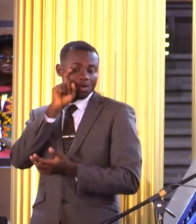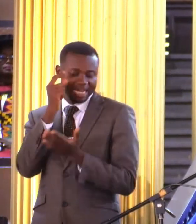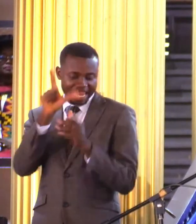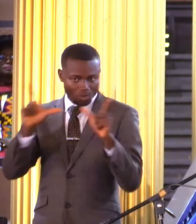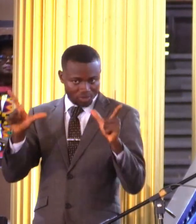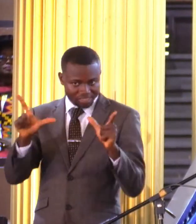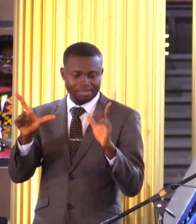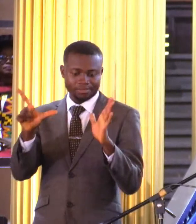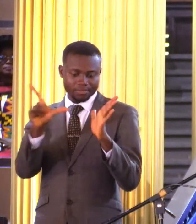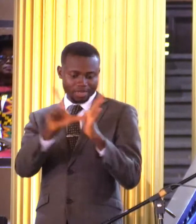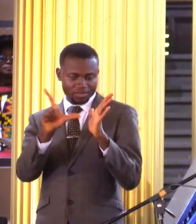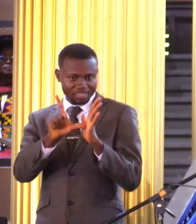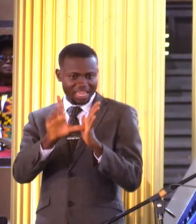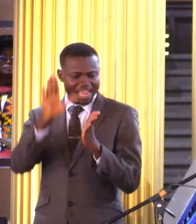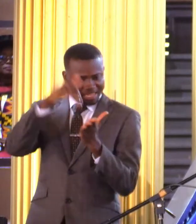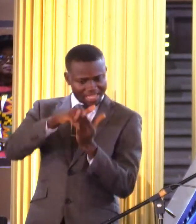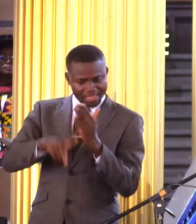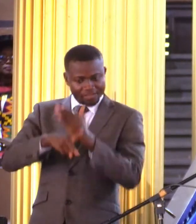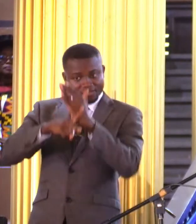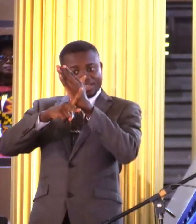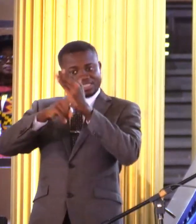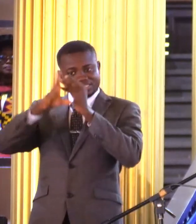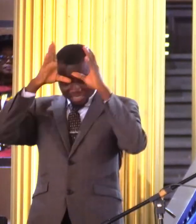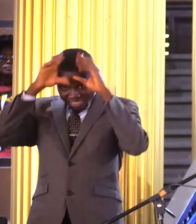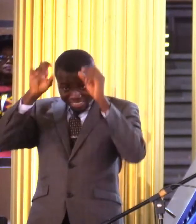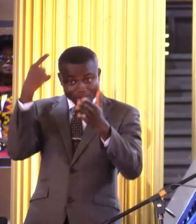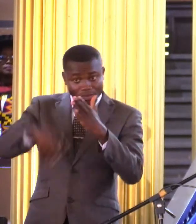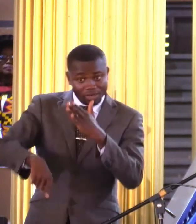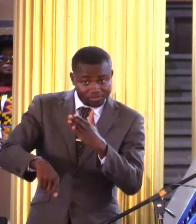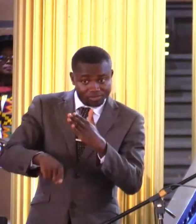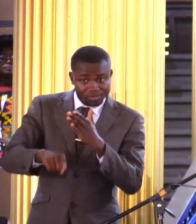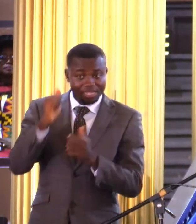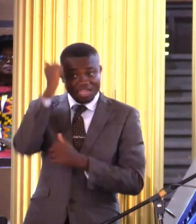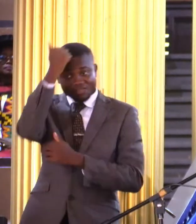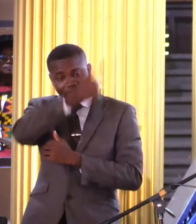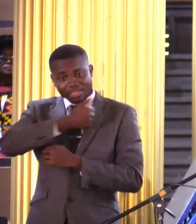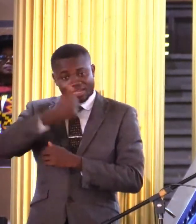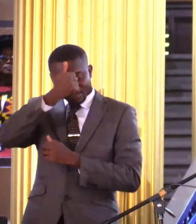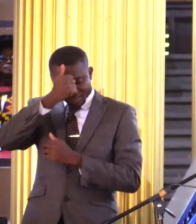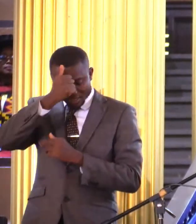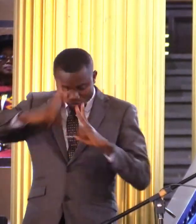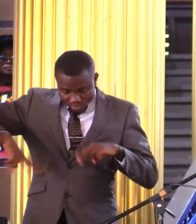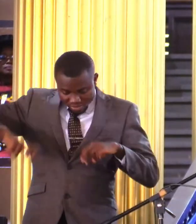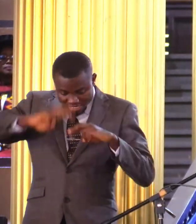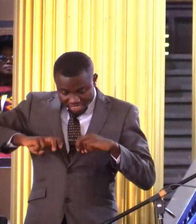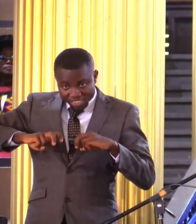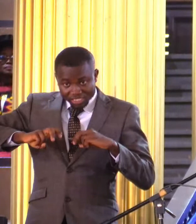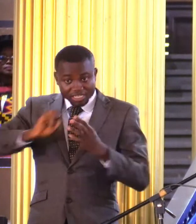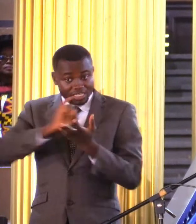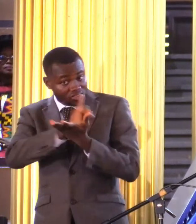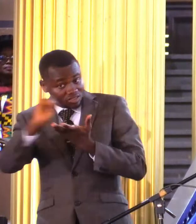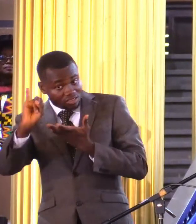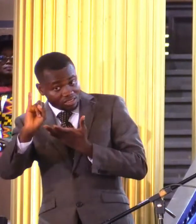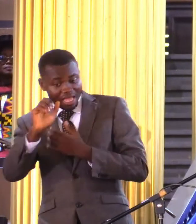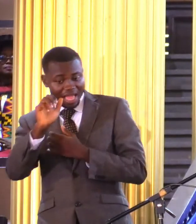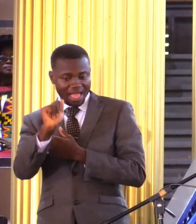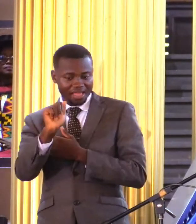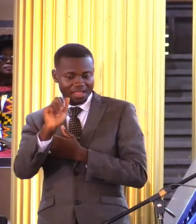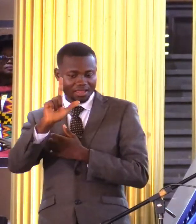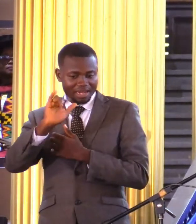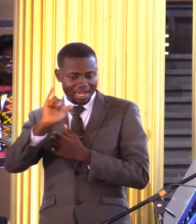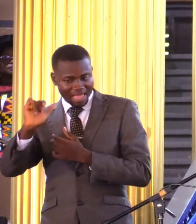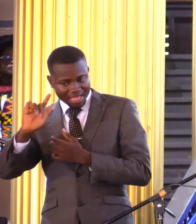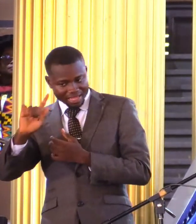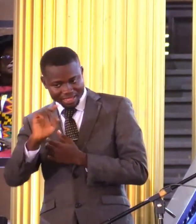and vice chair of the African Research Universities Alliance, ARUA. Ladies and gentlemen, through